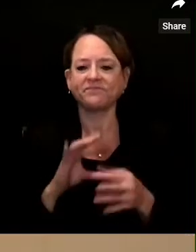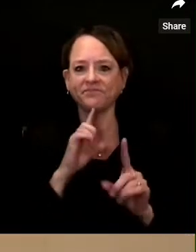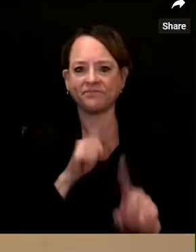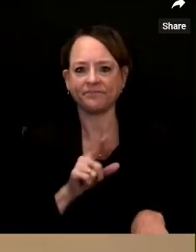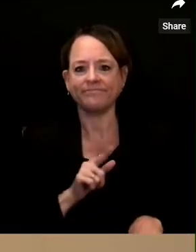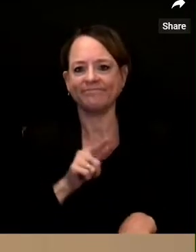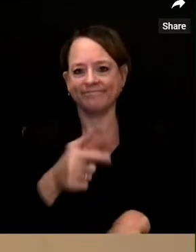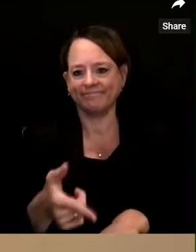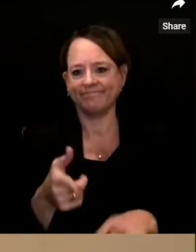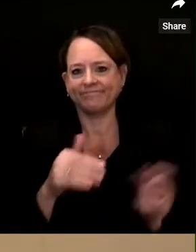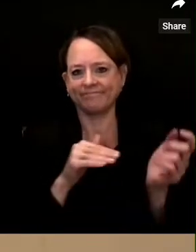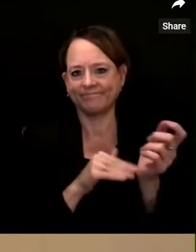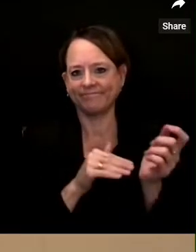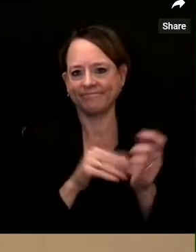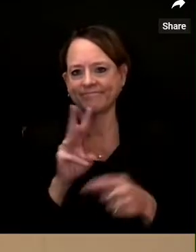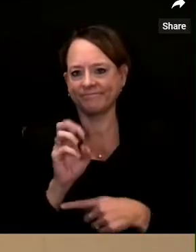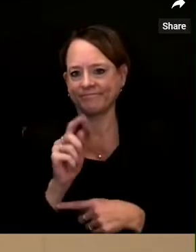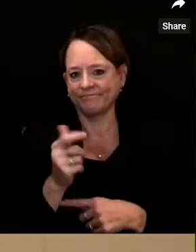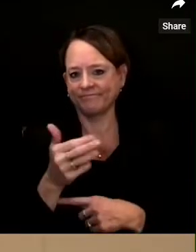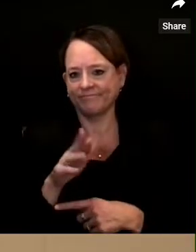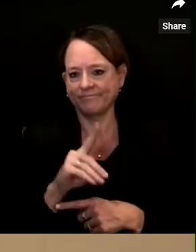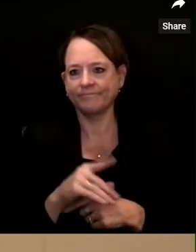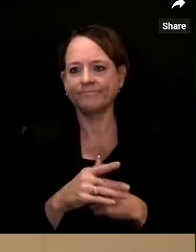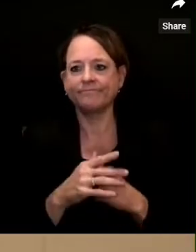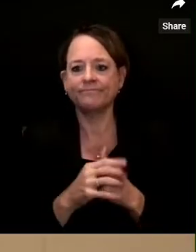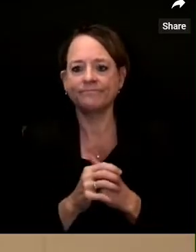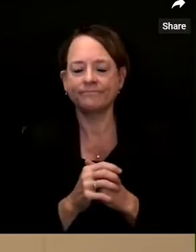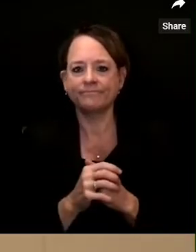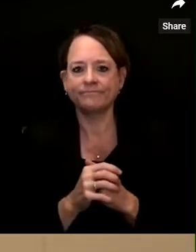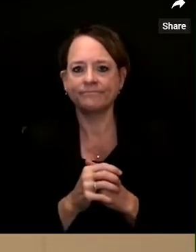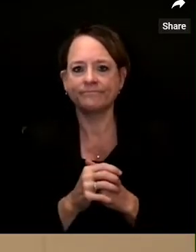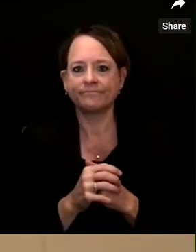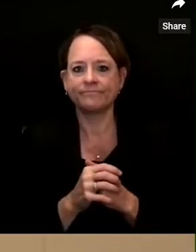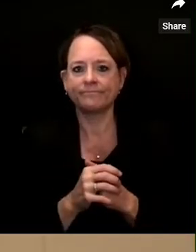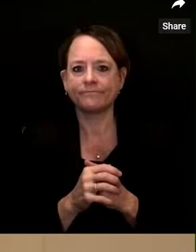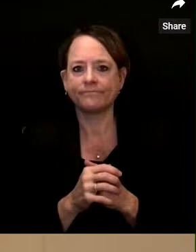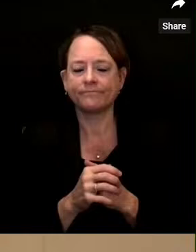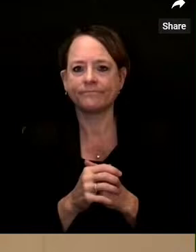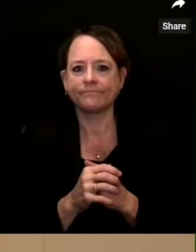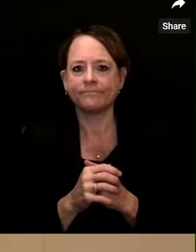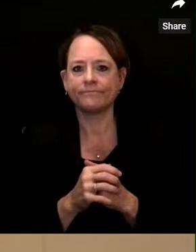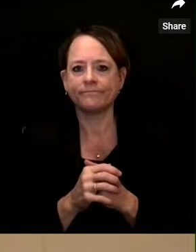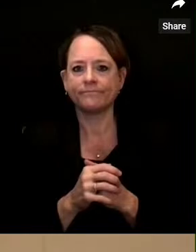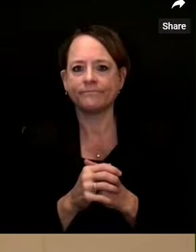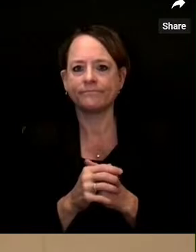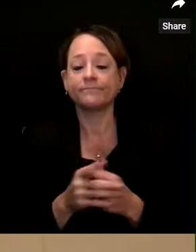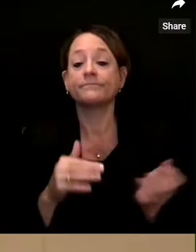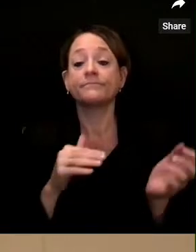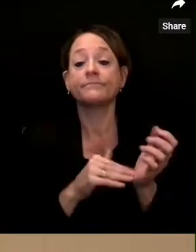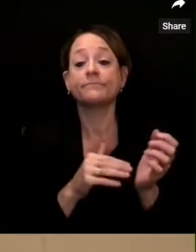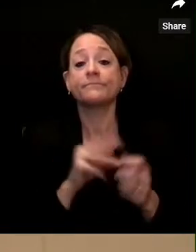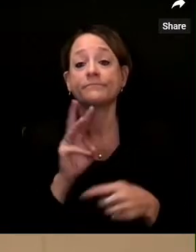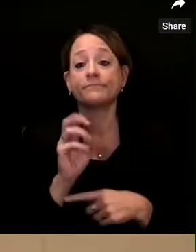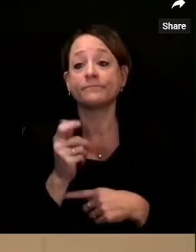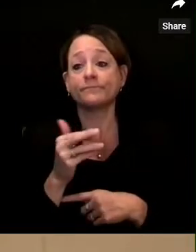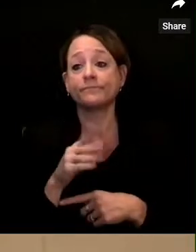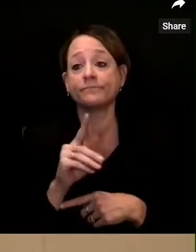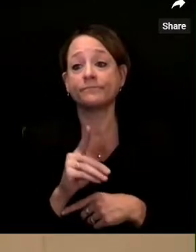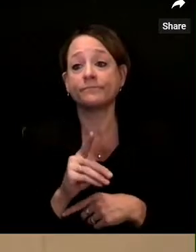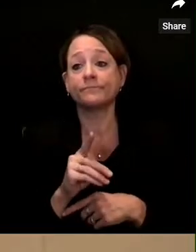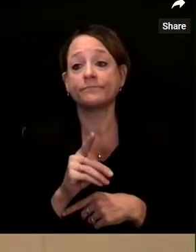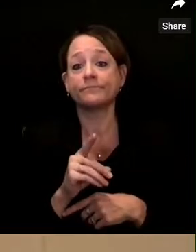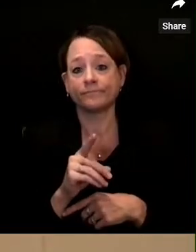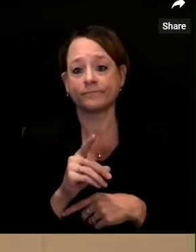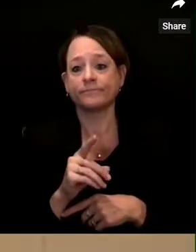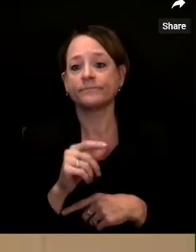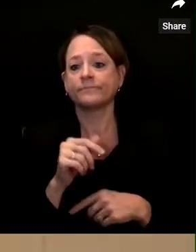We don't have evidence to say that the cases will not plateau in the coming weeks. What I said is that we do not see evidence of a plateau in our